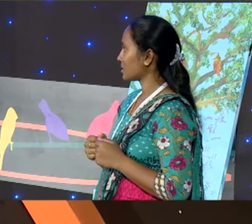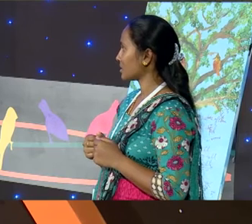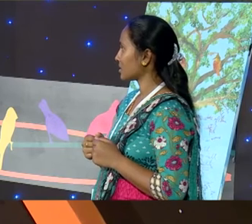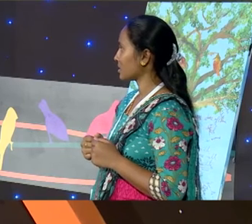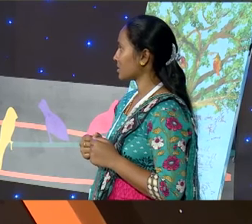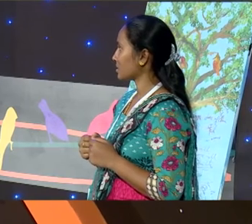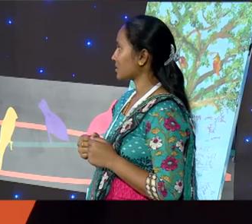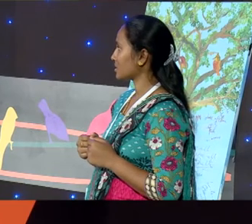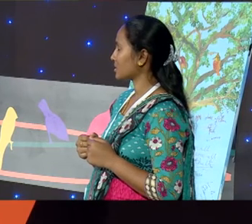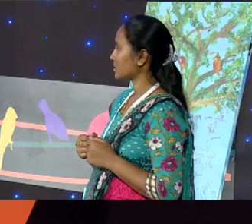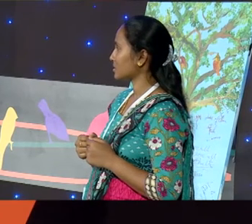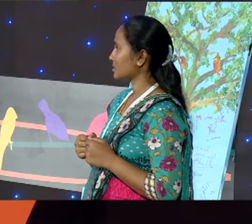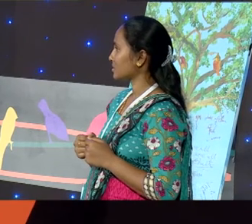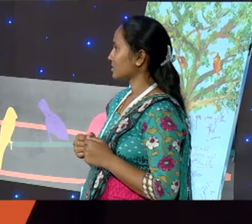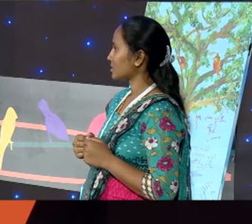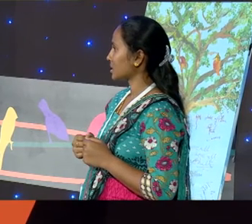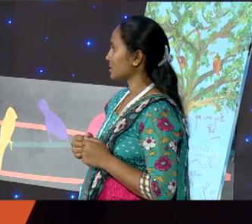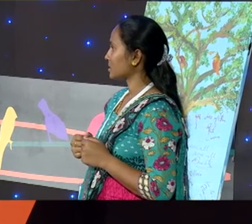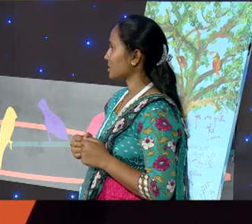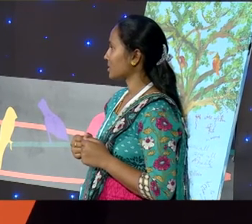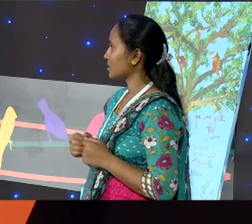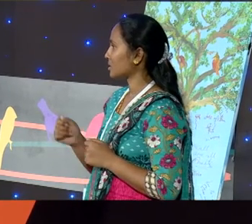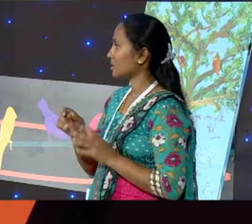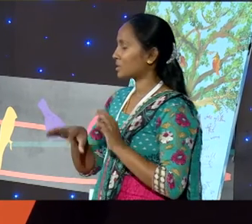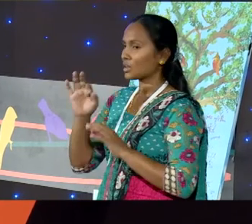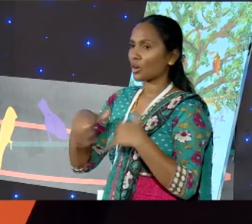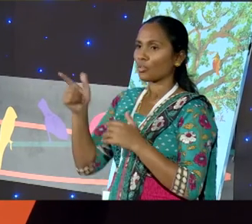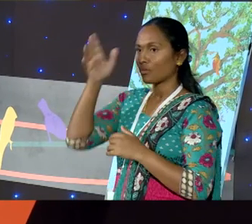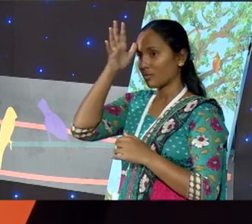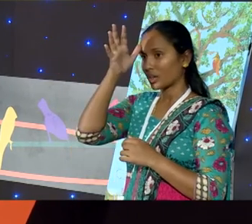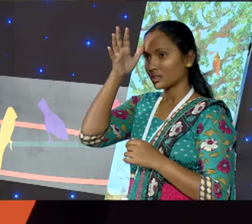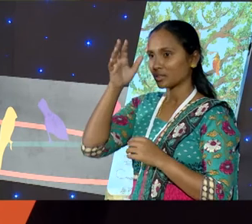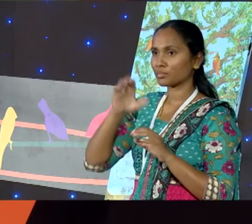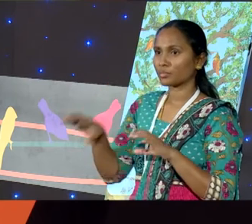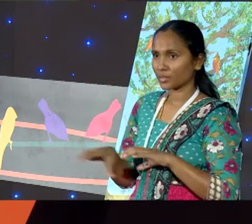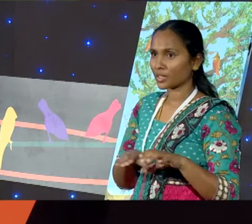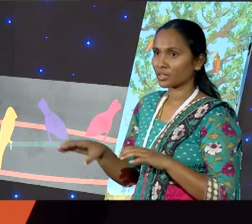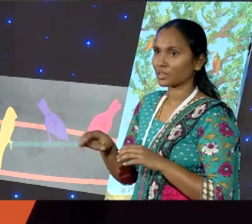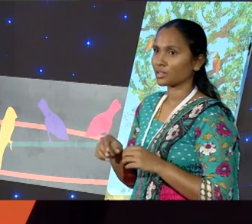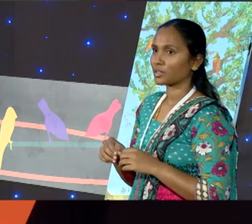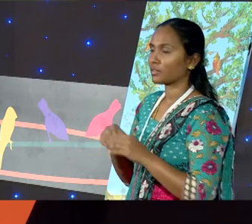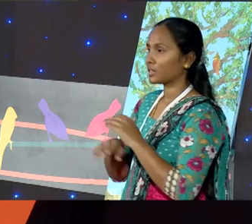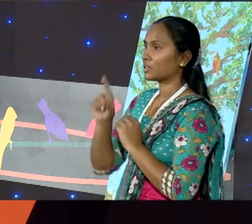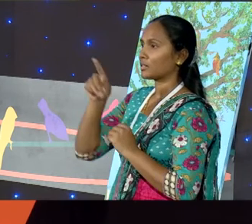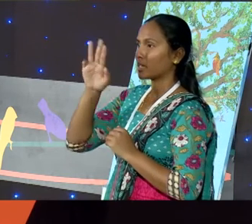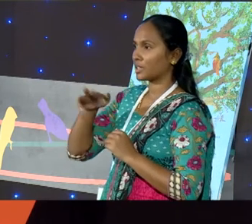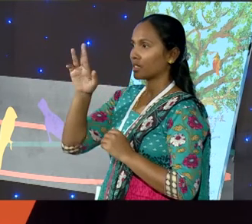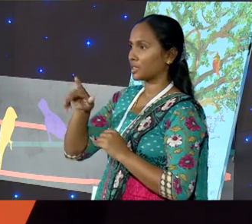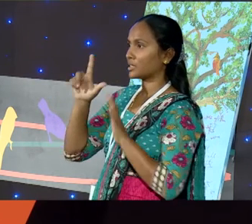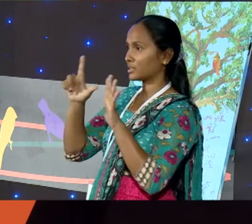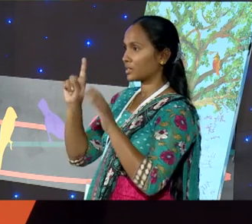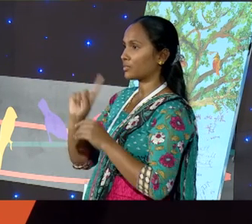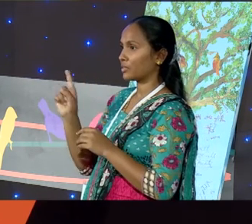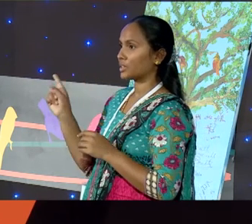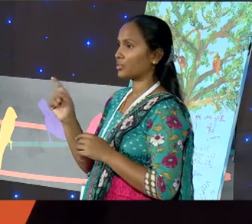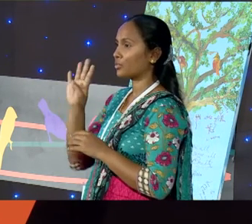founded the entrepreneurship cell because I'd seen how my father had transitioned from an entrepreneur in 1997, where the